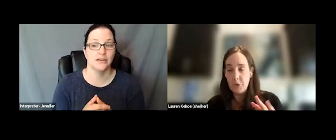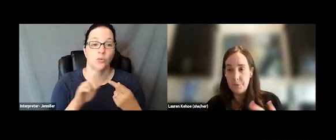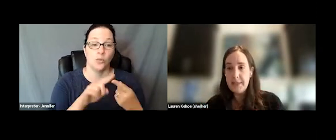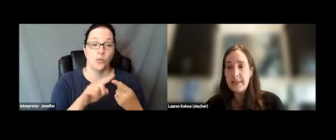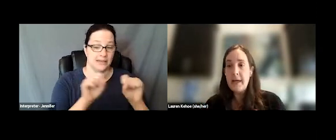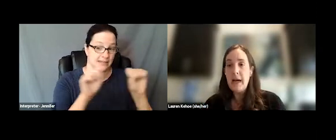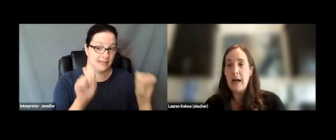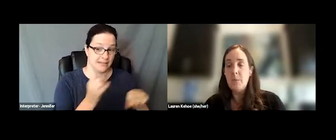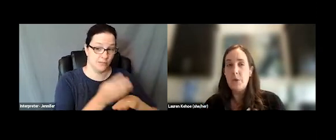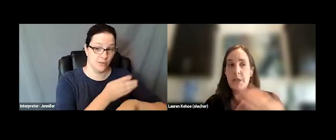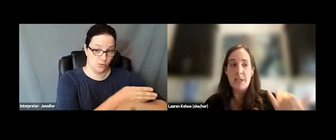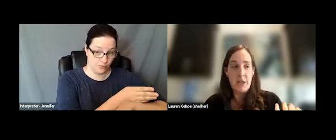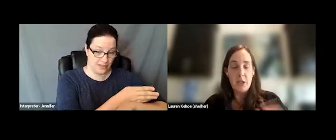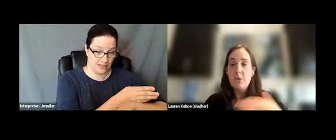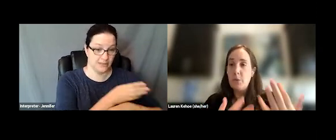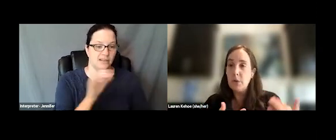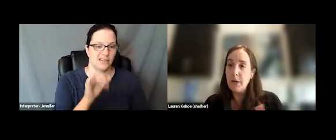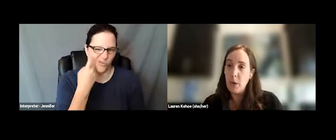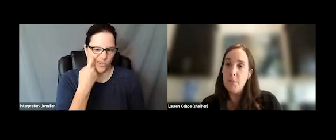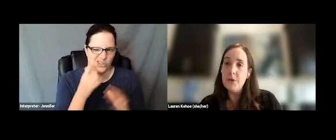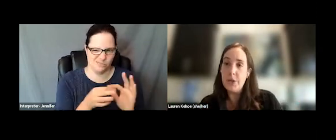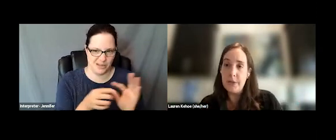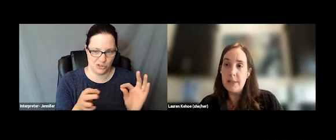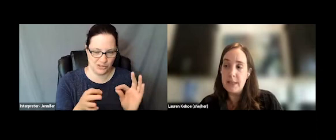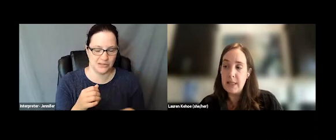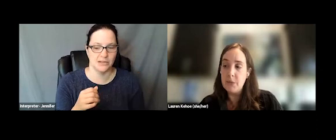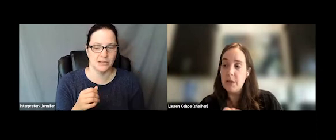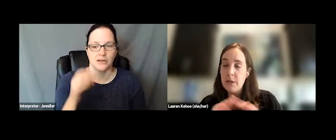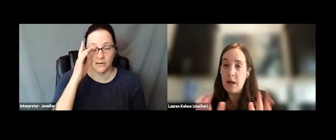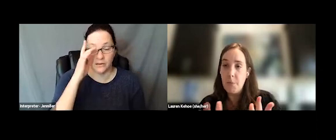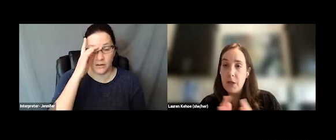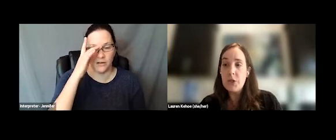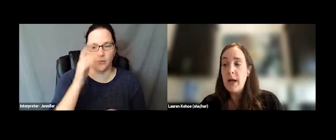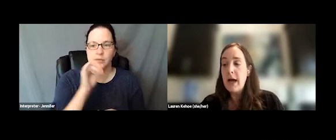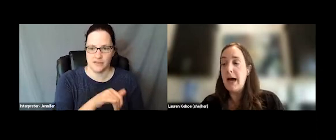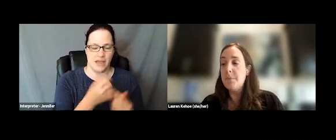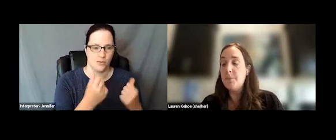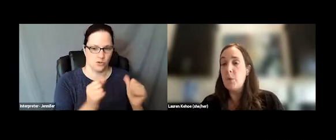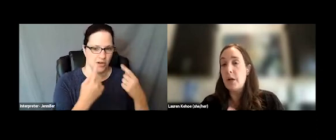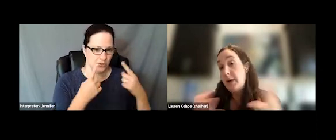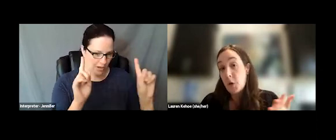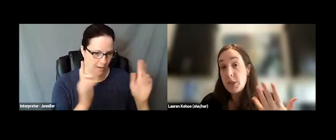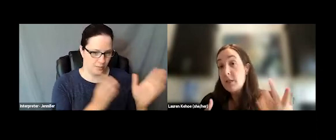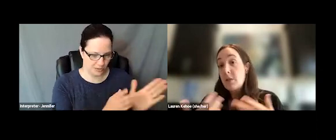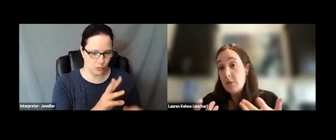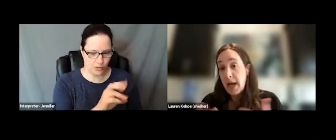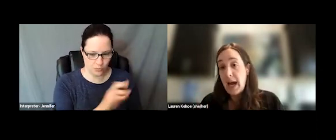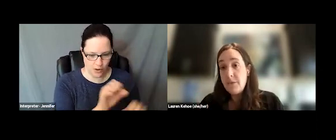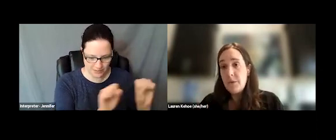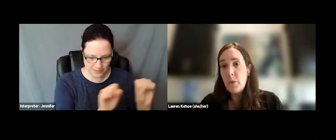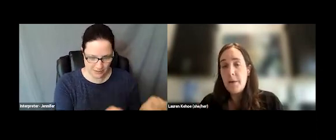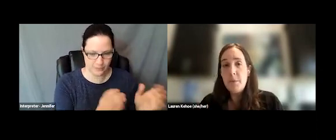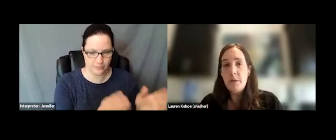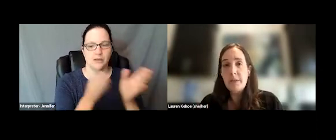system-wide improvements, which I just mentioned. We work with our web services team to accomplish. We are very fortunate to